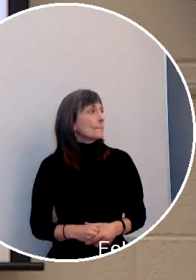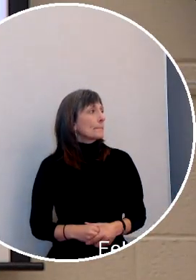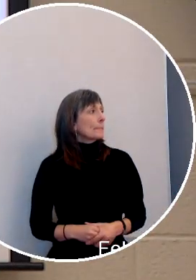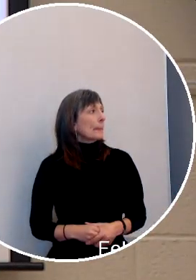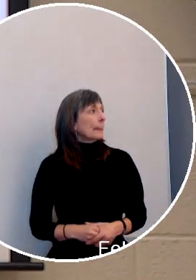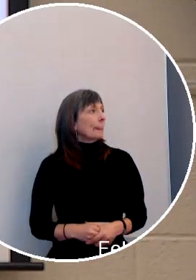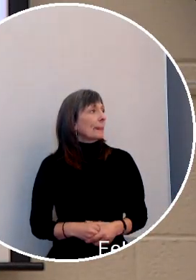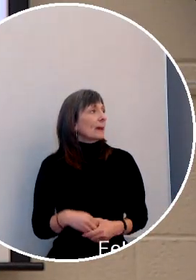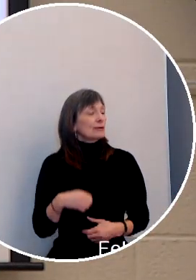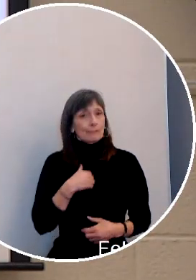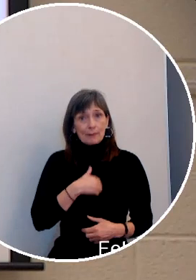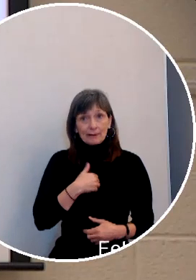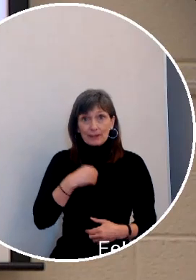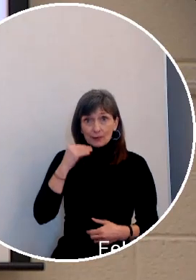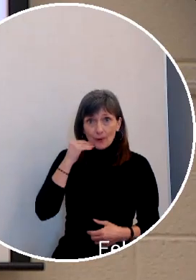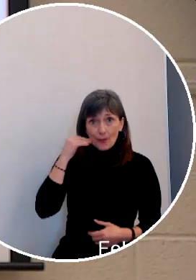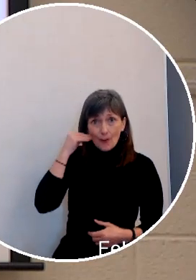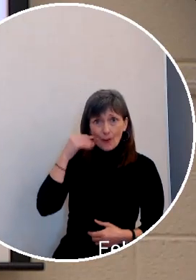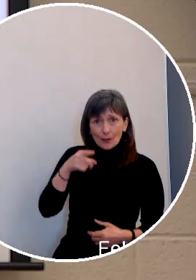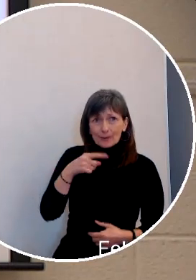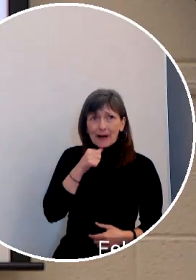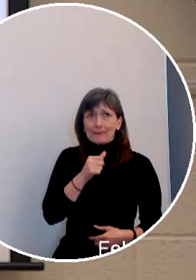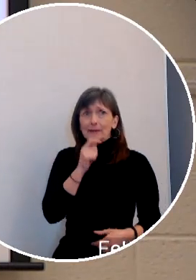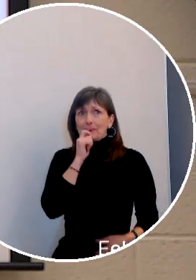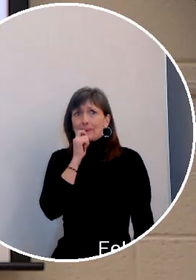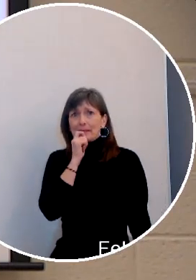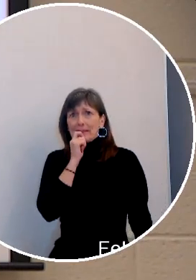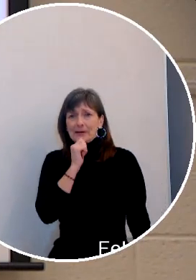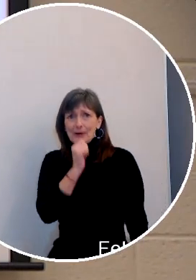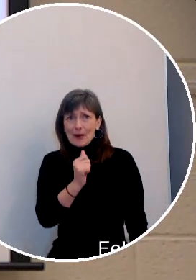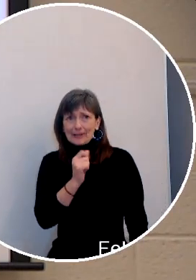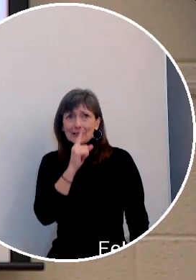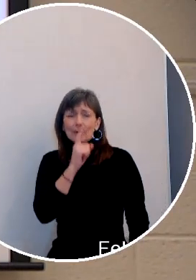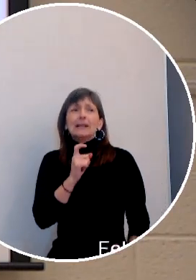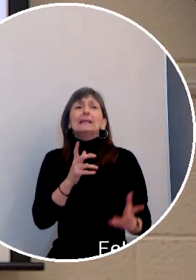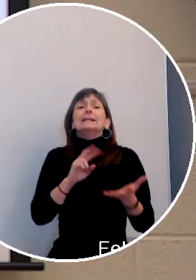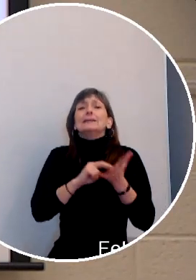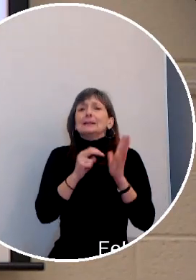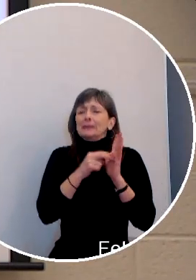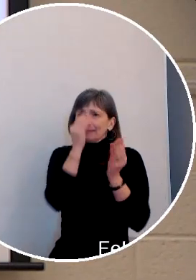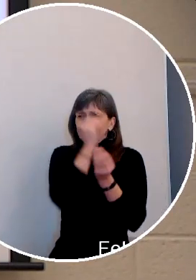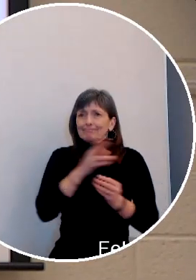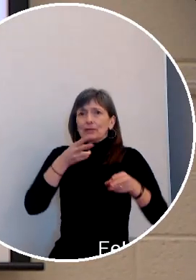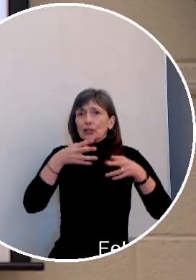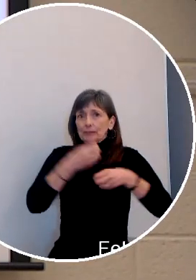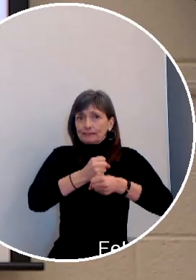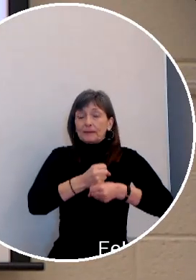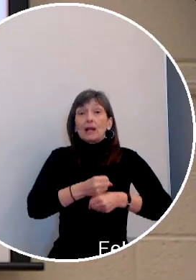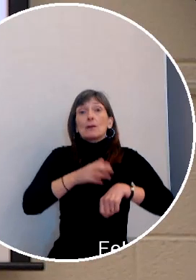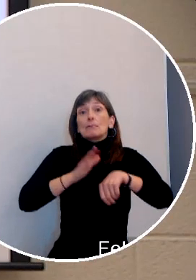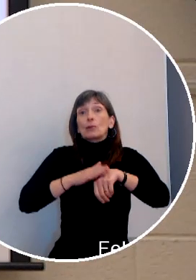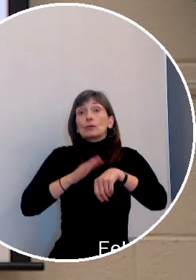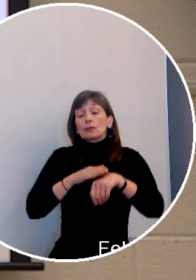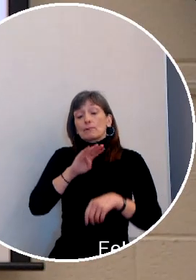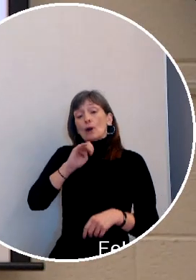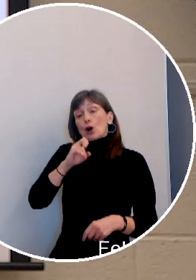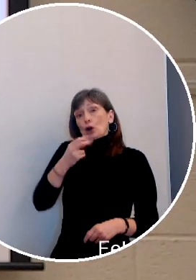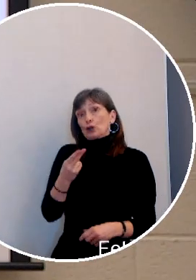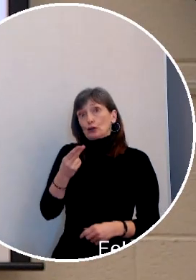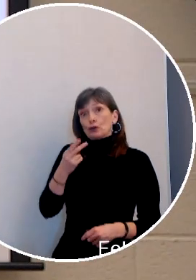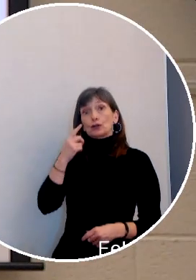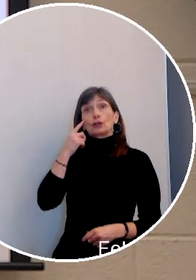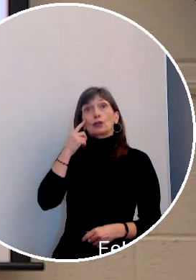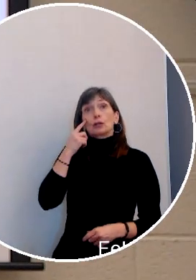So I apologize to those at home. I didn't use the mic when I was saying it's just we're giving notice that the motion that was